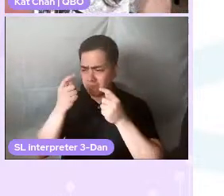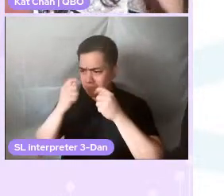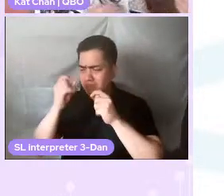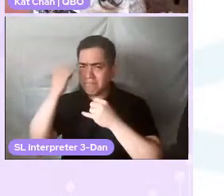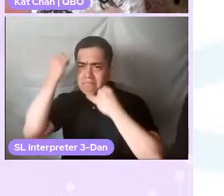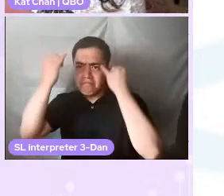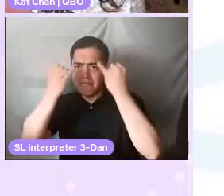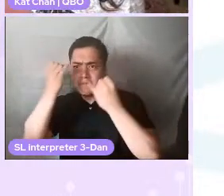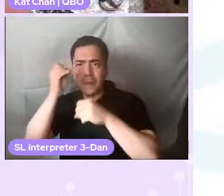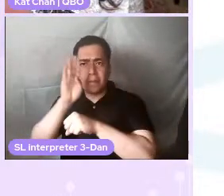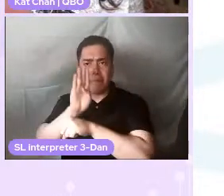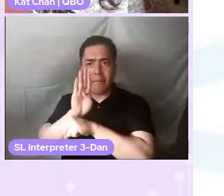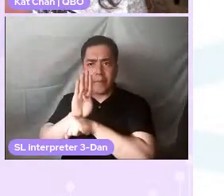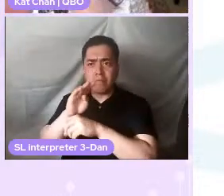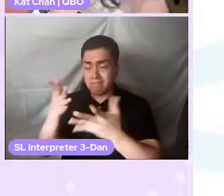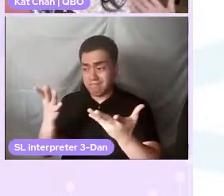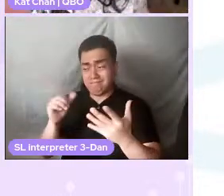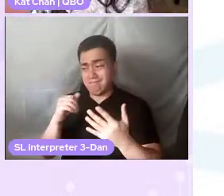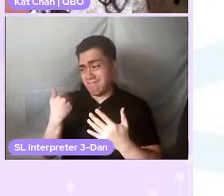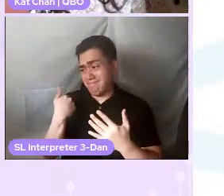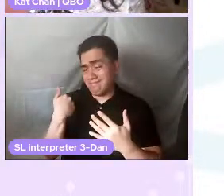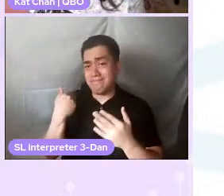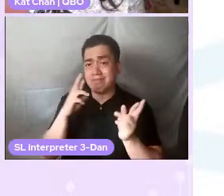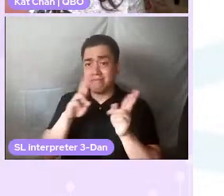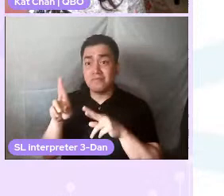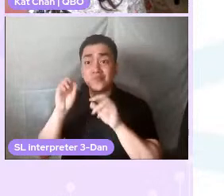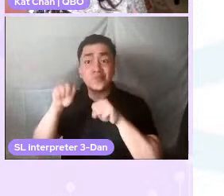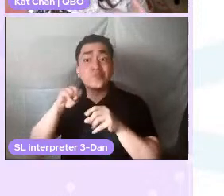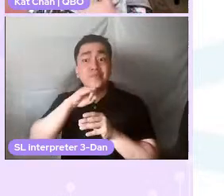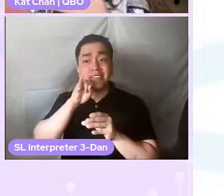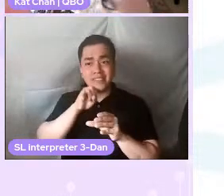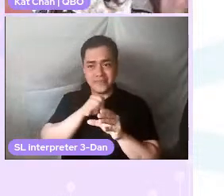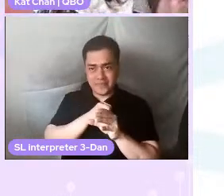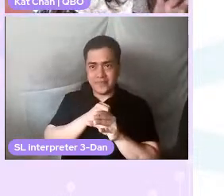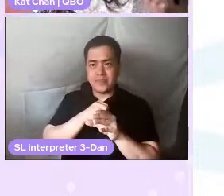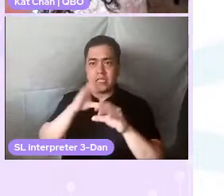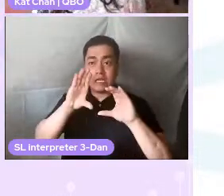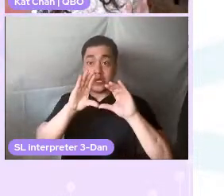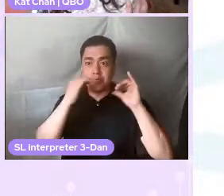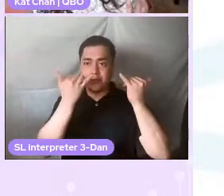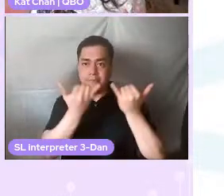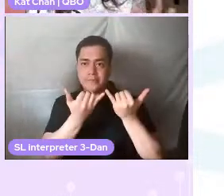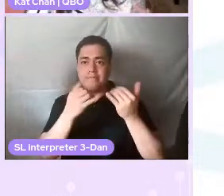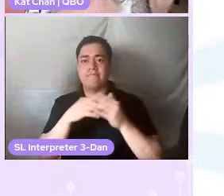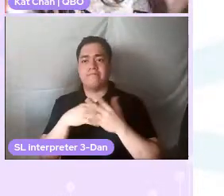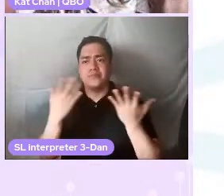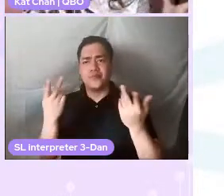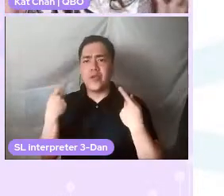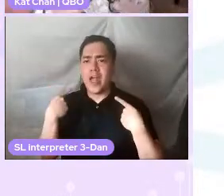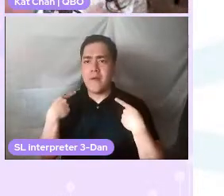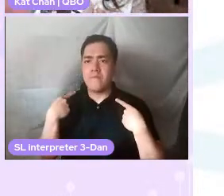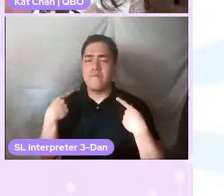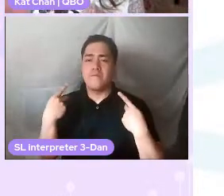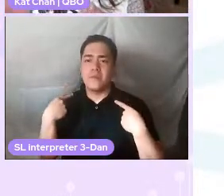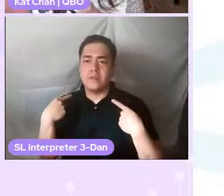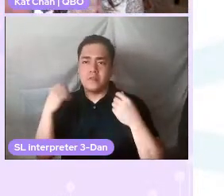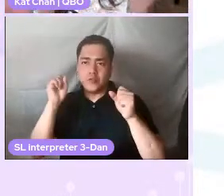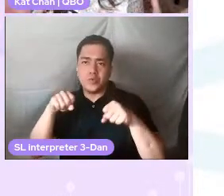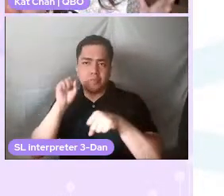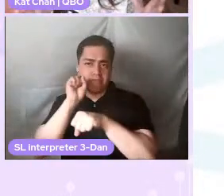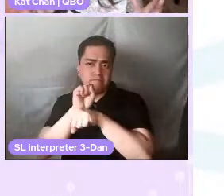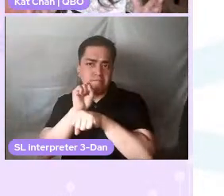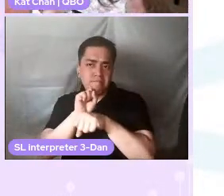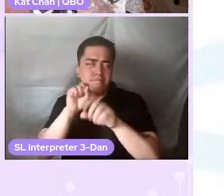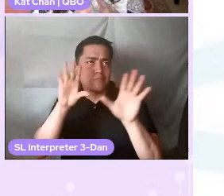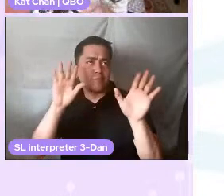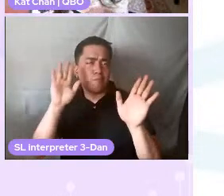or if you're not ready to do that yet, to maybe join a startup company, right? So there are other career paths apart from maybe working at the government